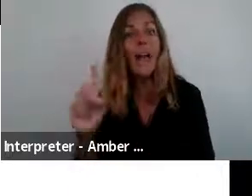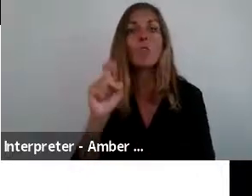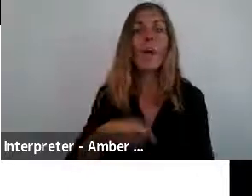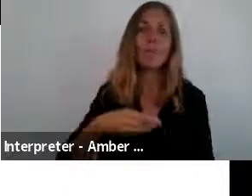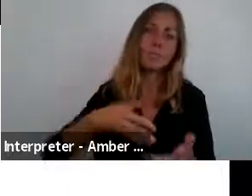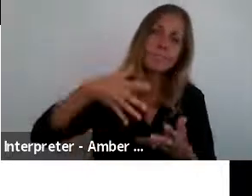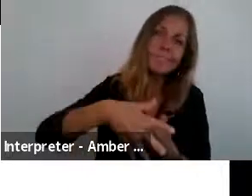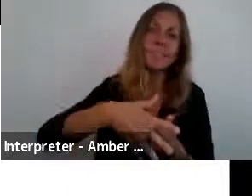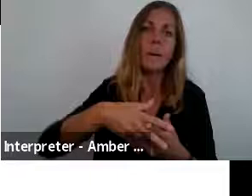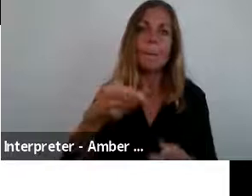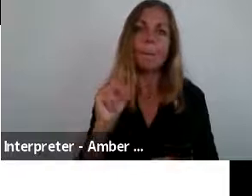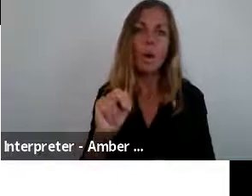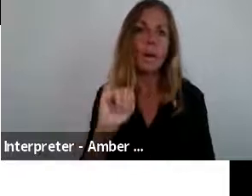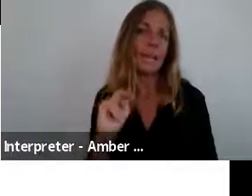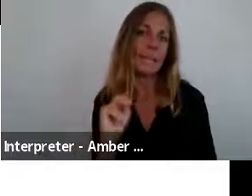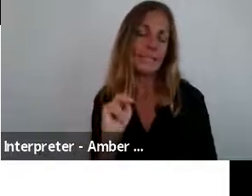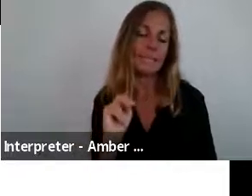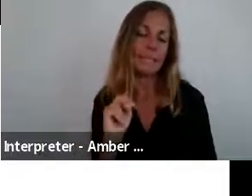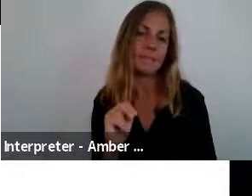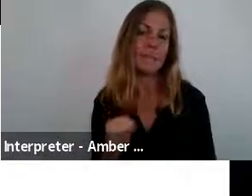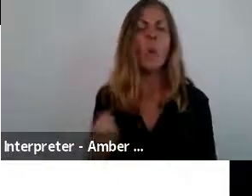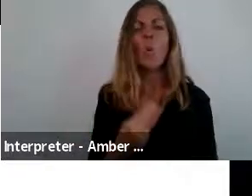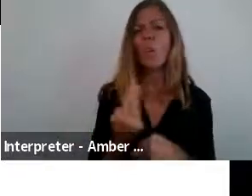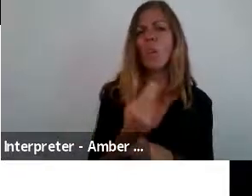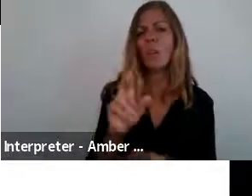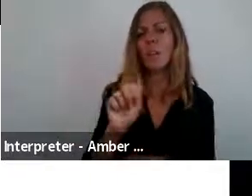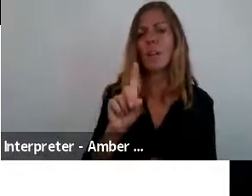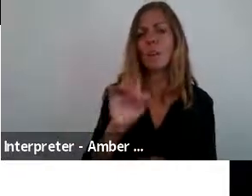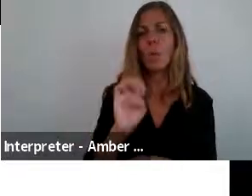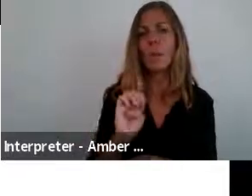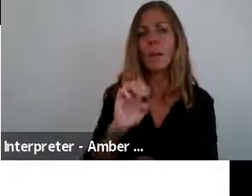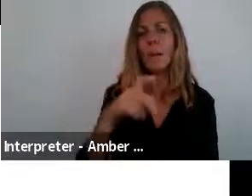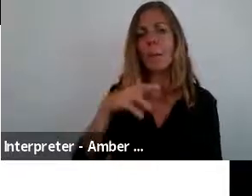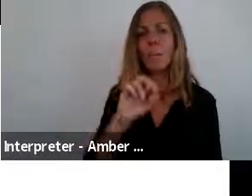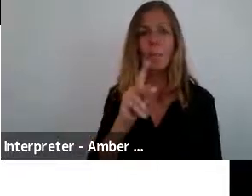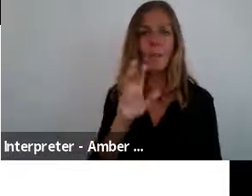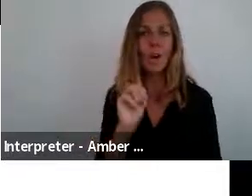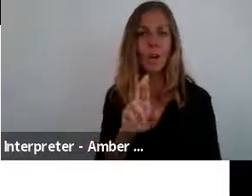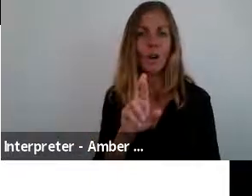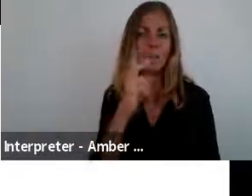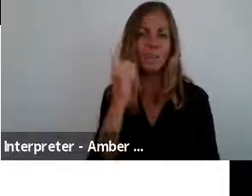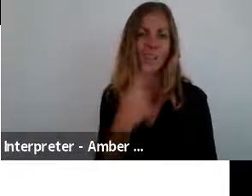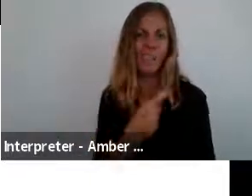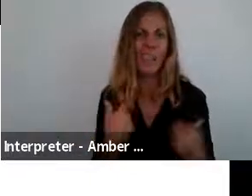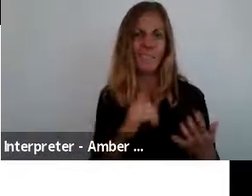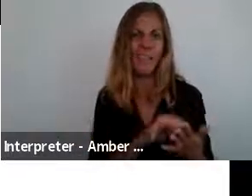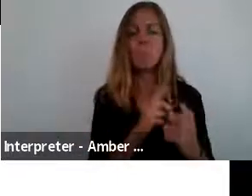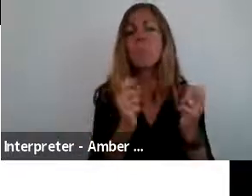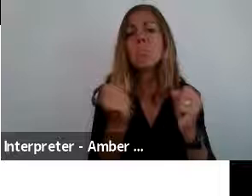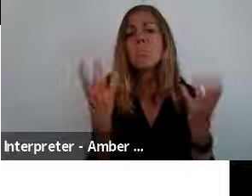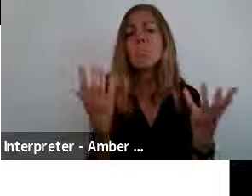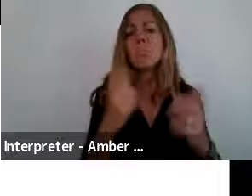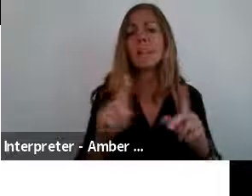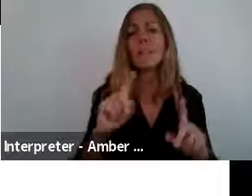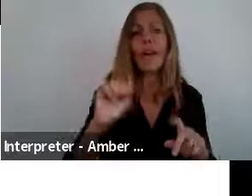the video. We use Adobe Premiere because we have Adobe Premiere. There's a bunch of apps that do this too.